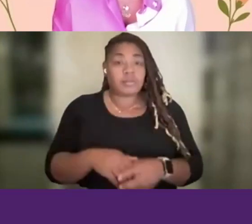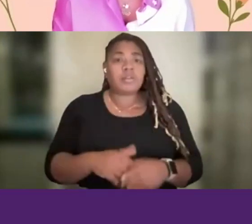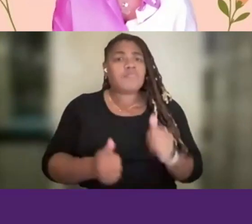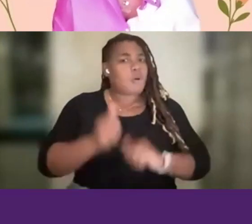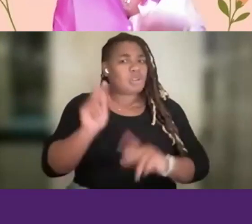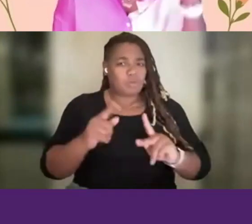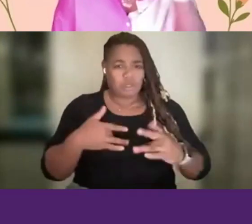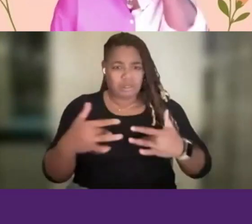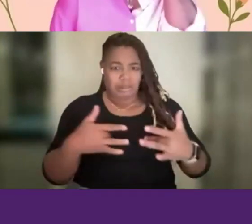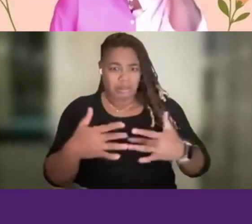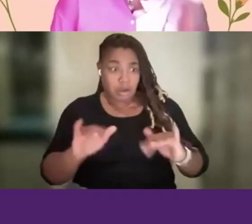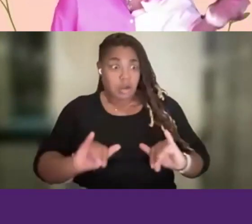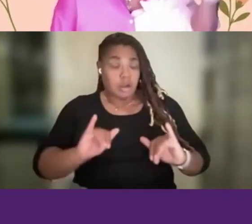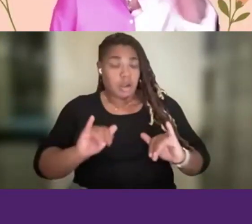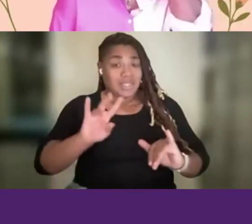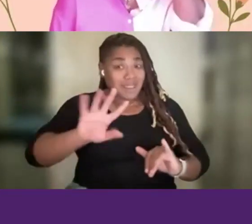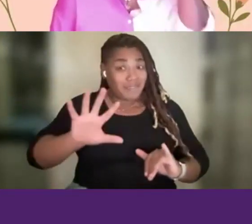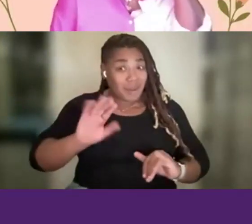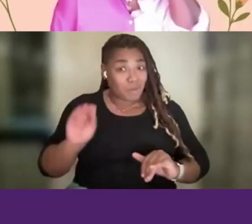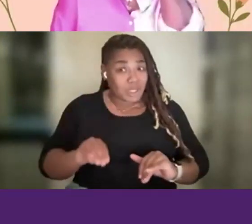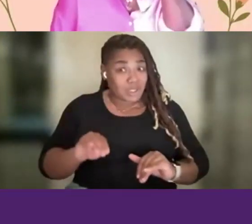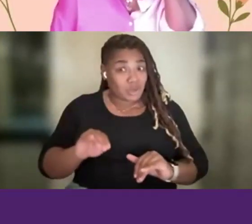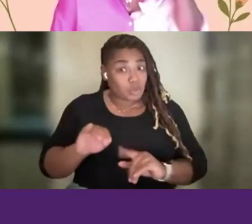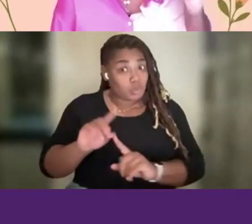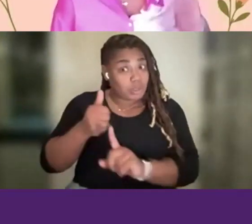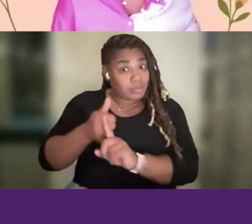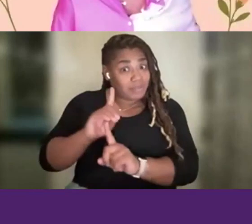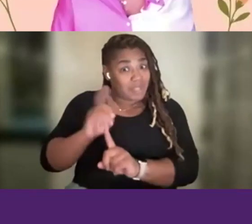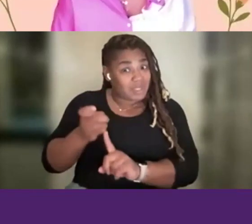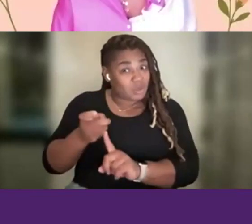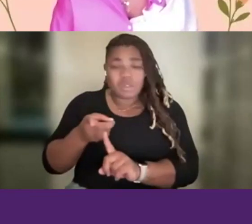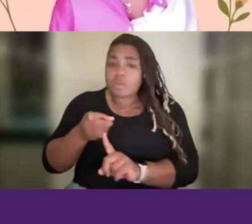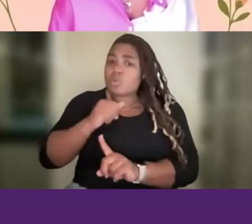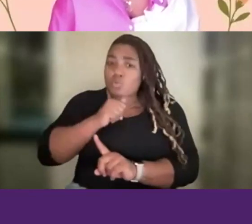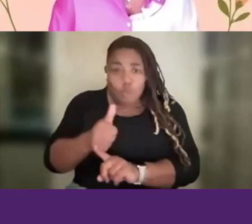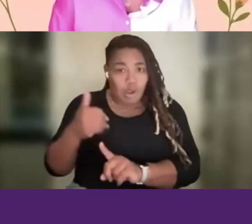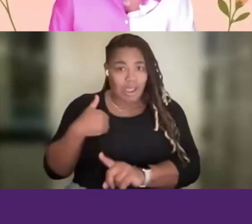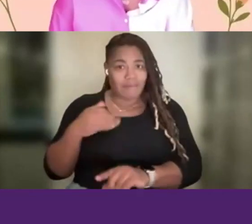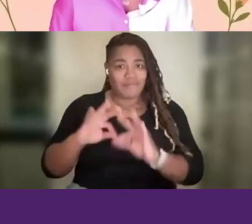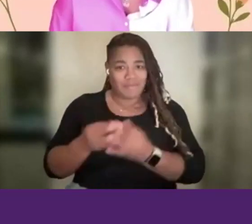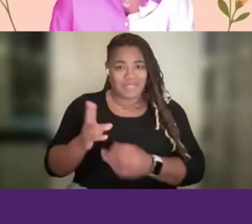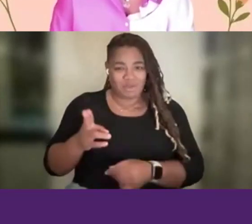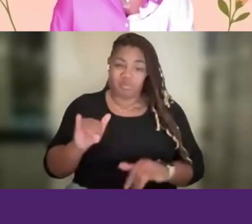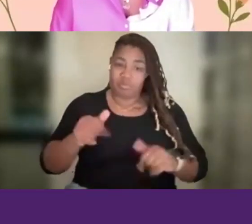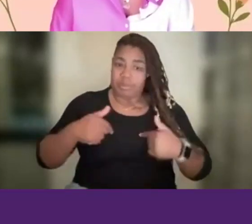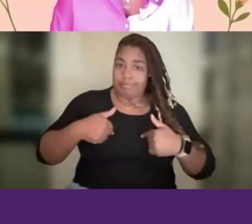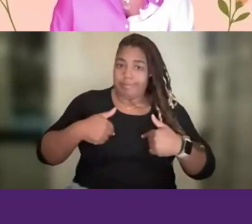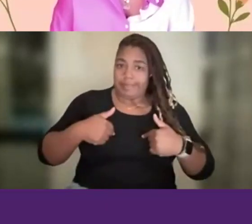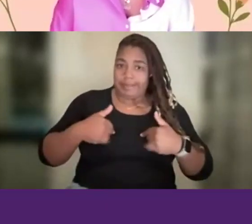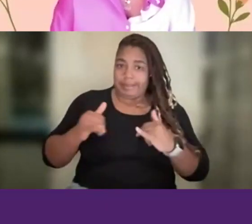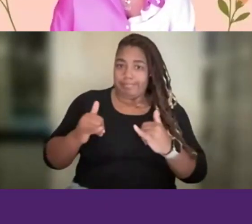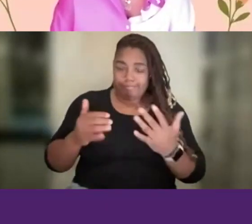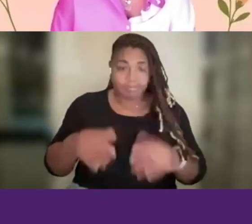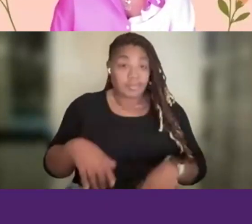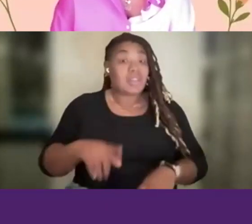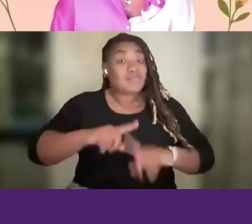over 75% of women who are diagnosed with breast cancer don't have a family history. That was the case with me. But we know that, as we